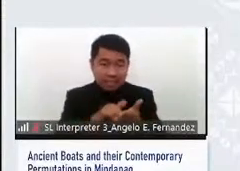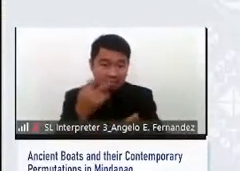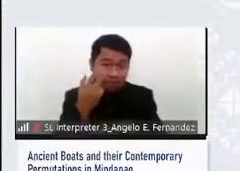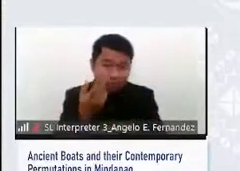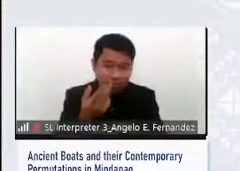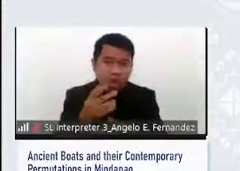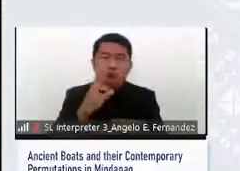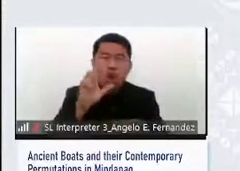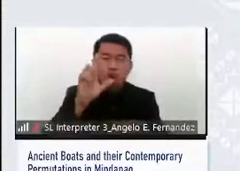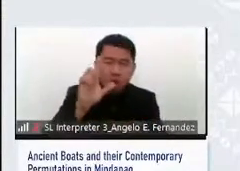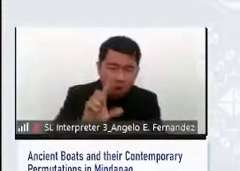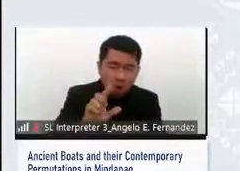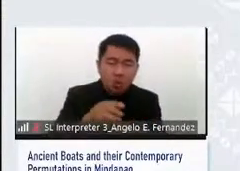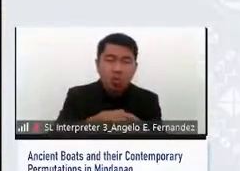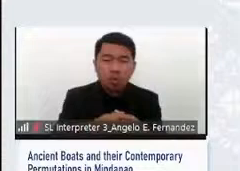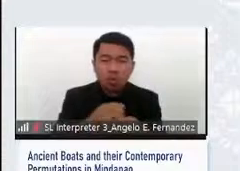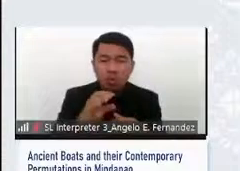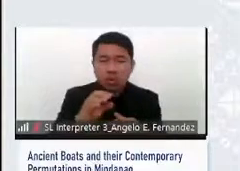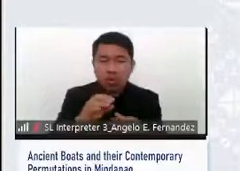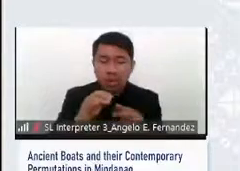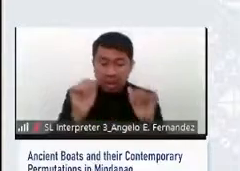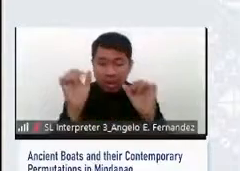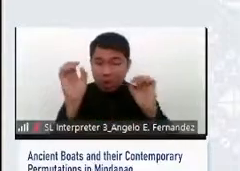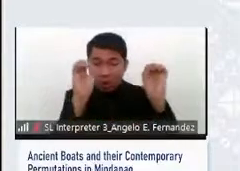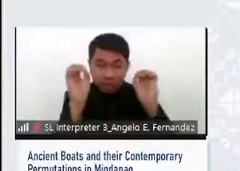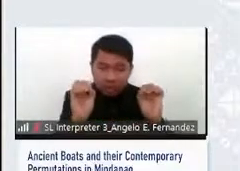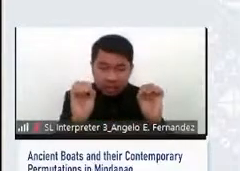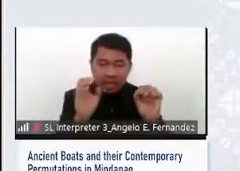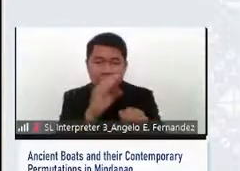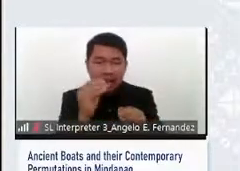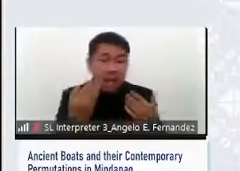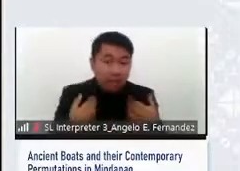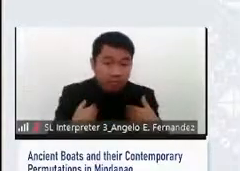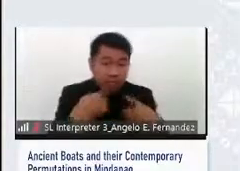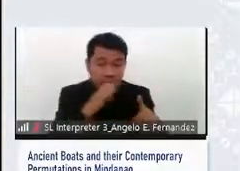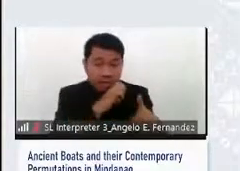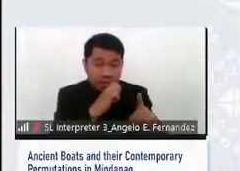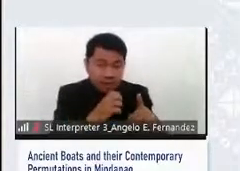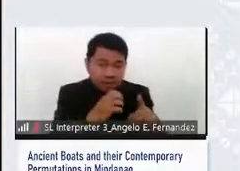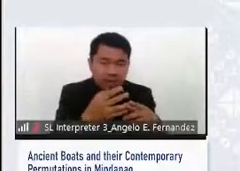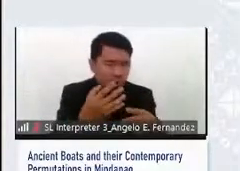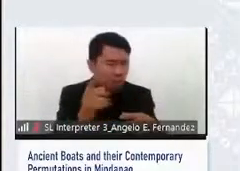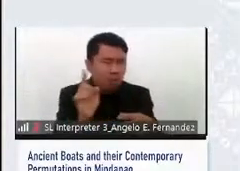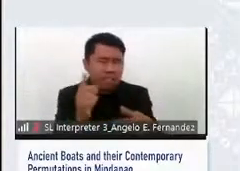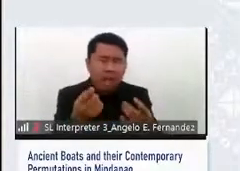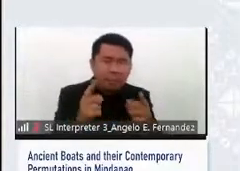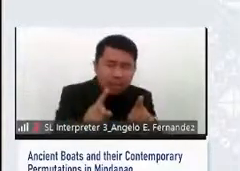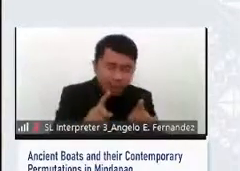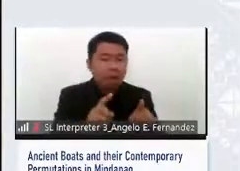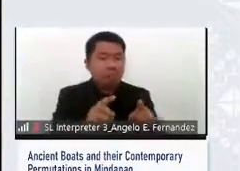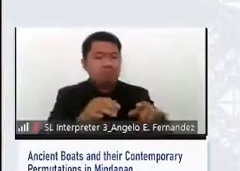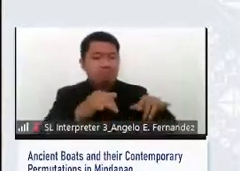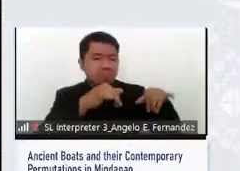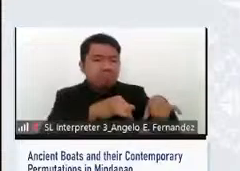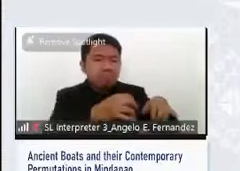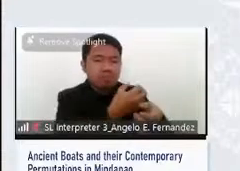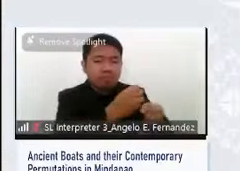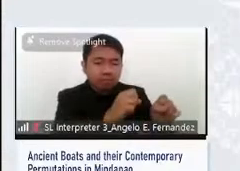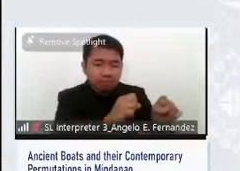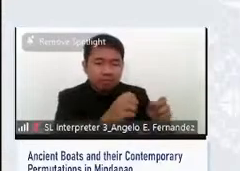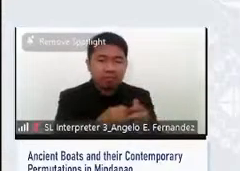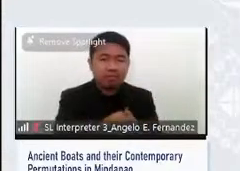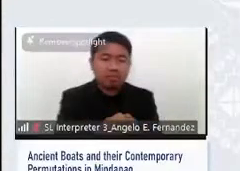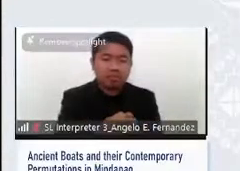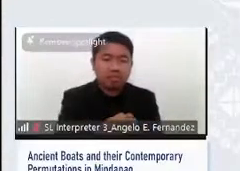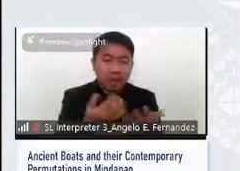environment aided in the preservation of the wooden remains for at least 1,000 years. As of this time,